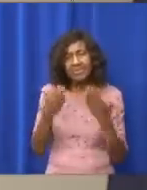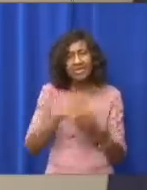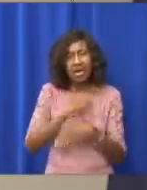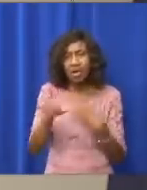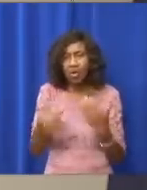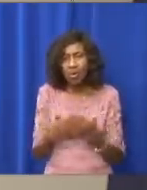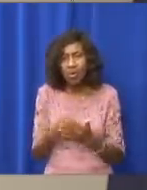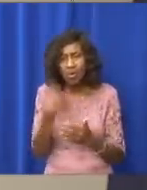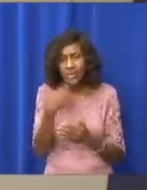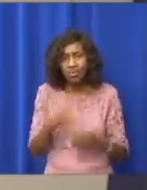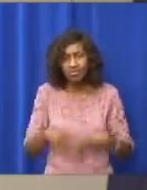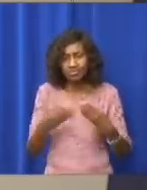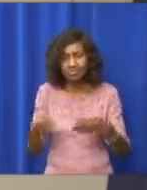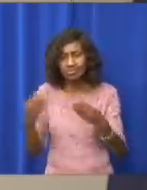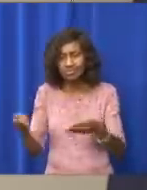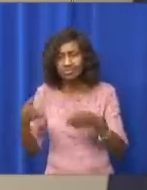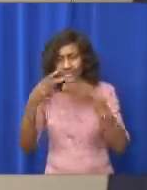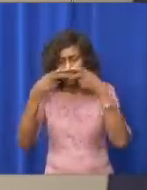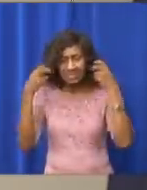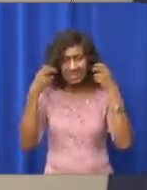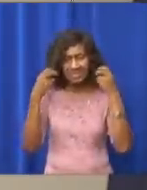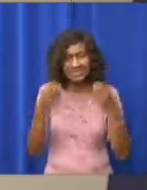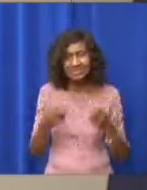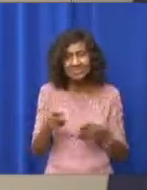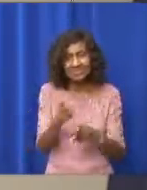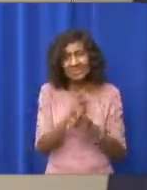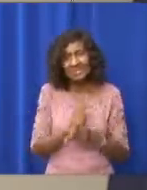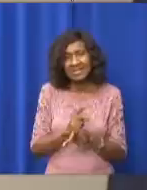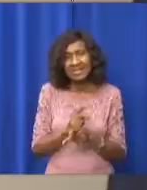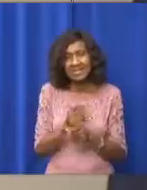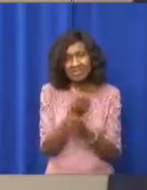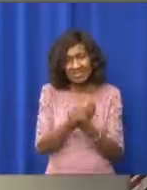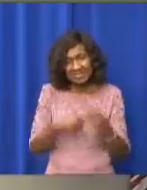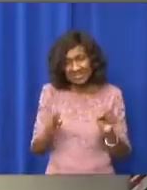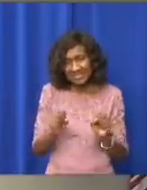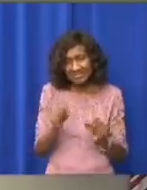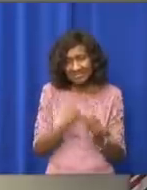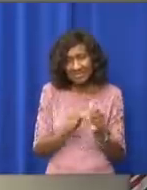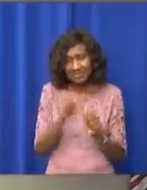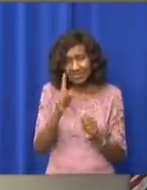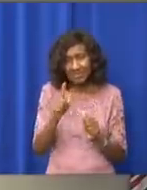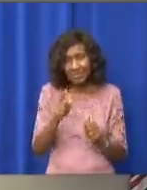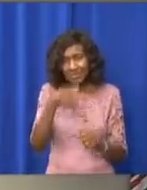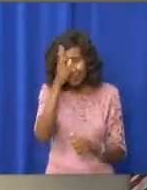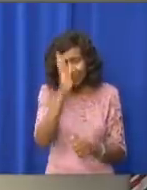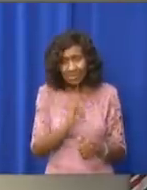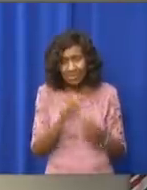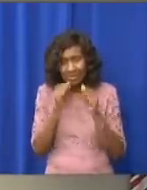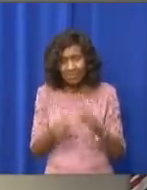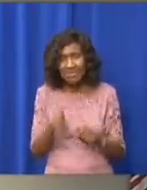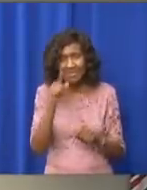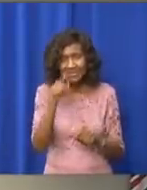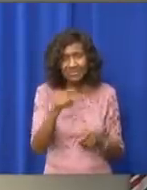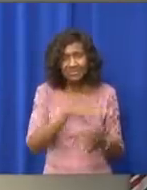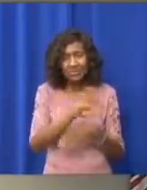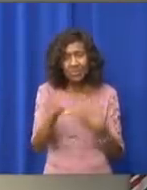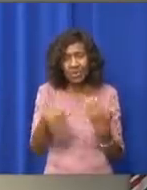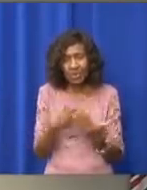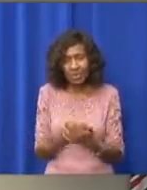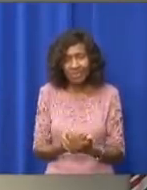initiatives. Keep safe, everyone. May God bless you all. Thank you, Mr. Fell. Member